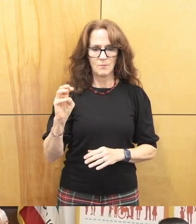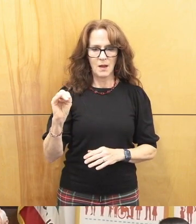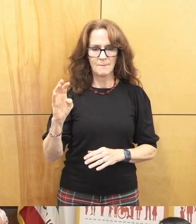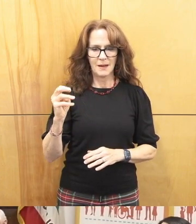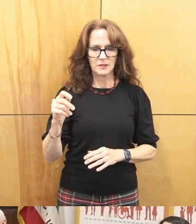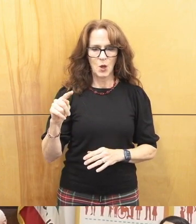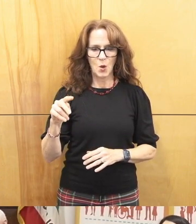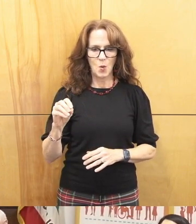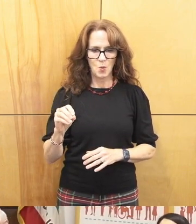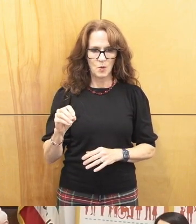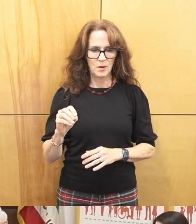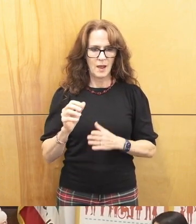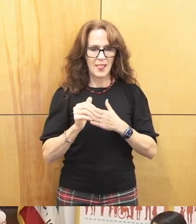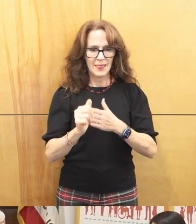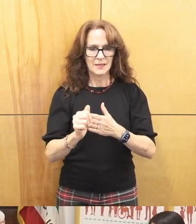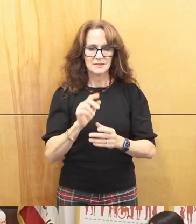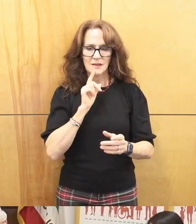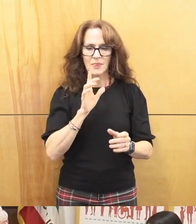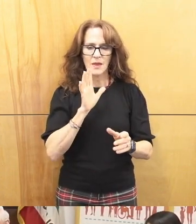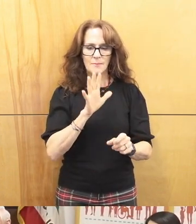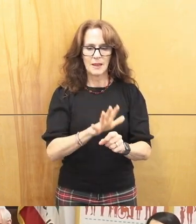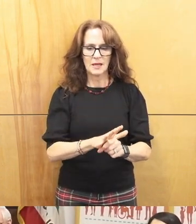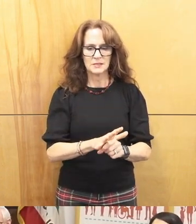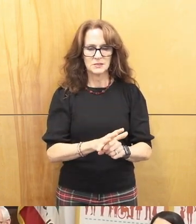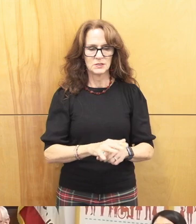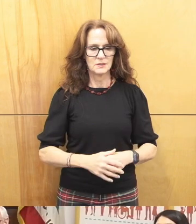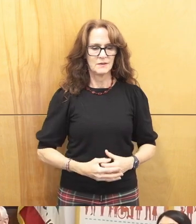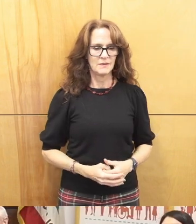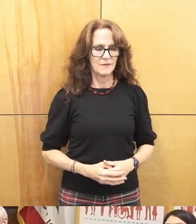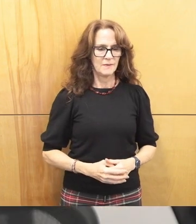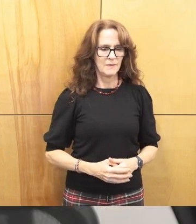lead us in the pledge. Thank you, Corey.